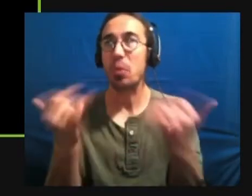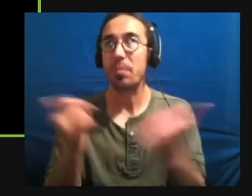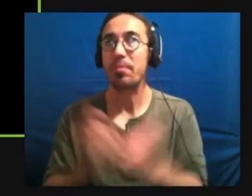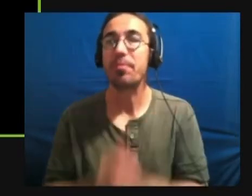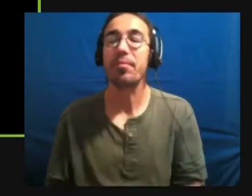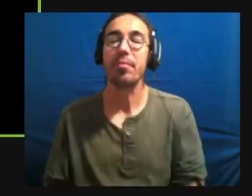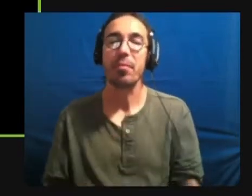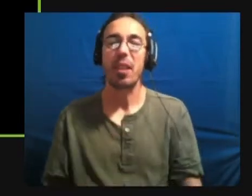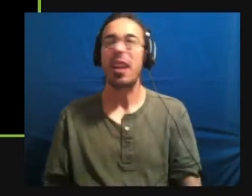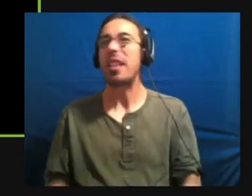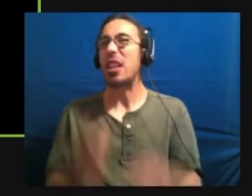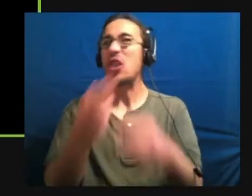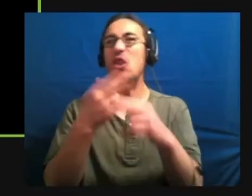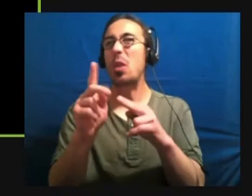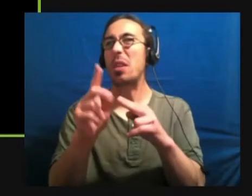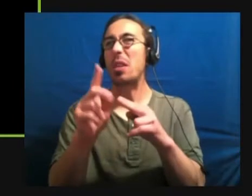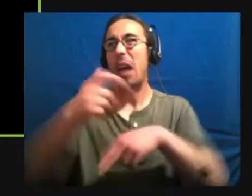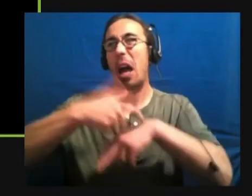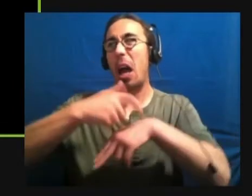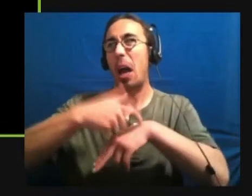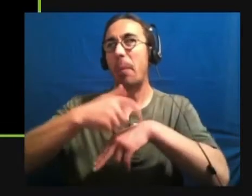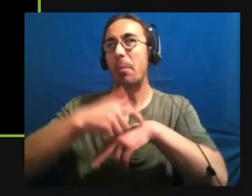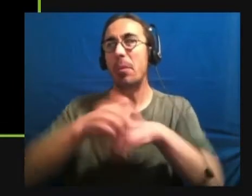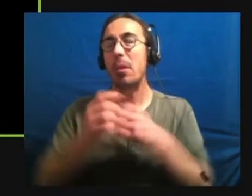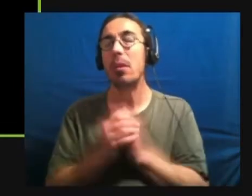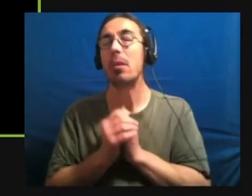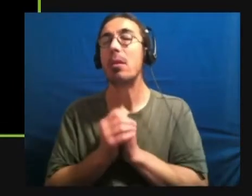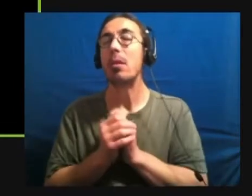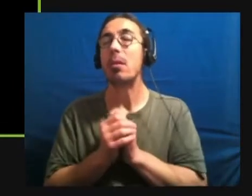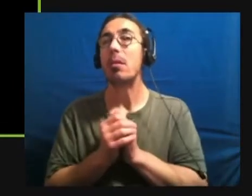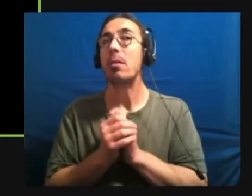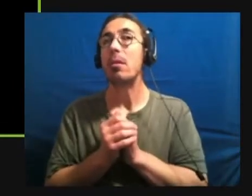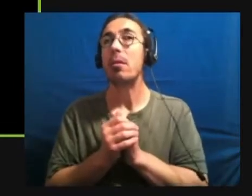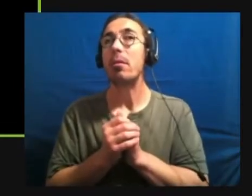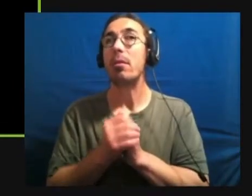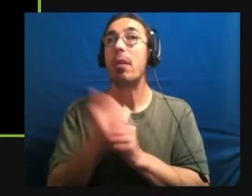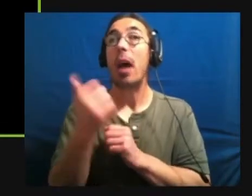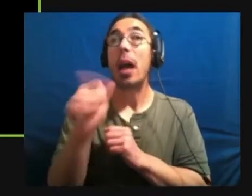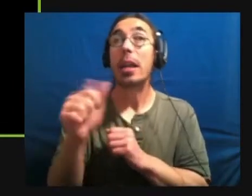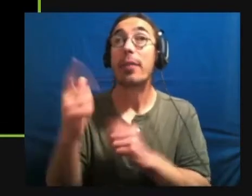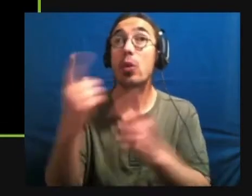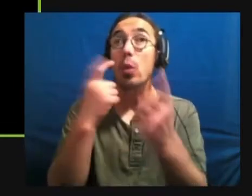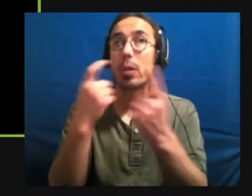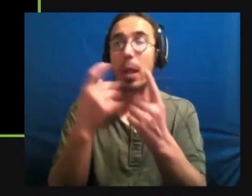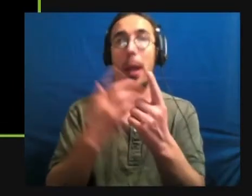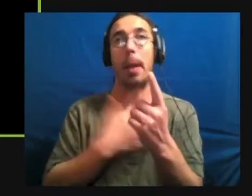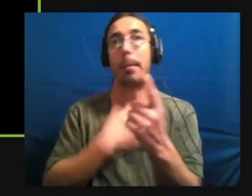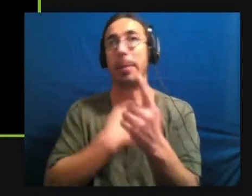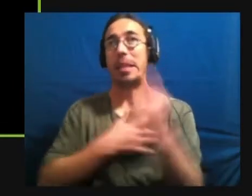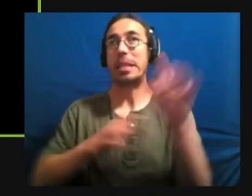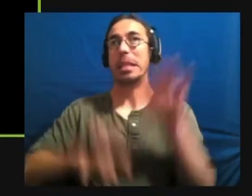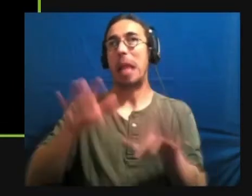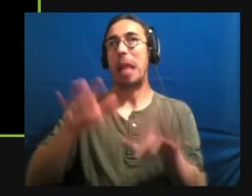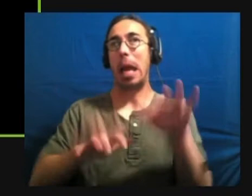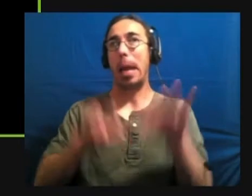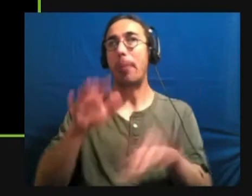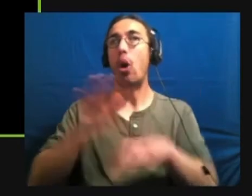of time. Put your questions that you have for us in the chat, and they